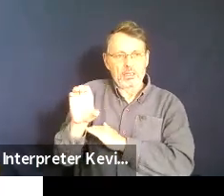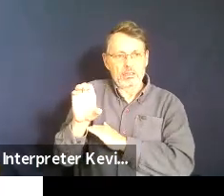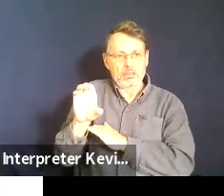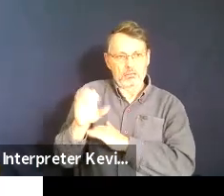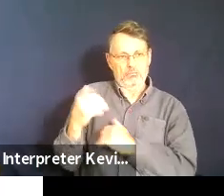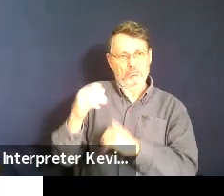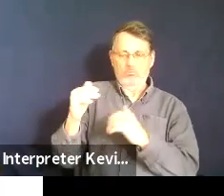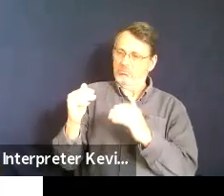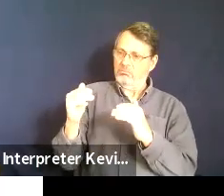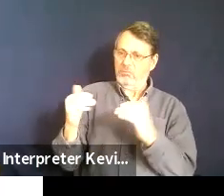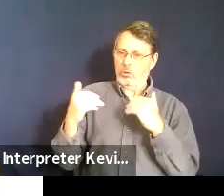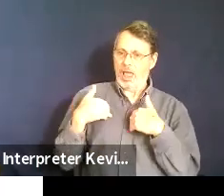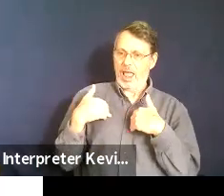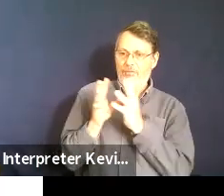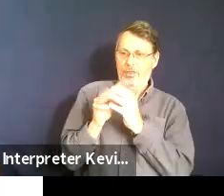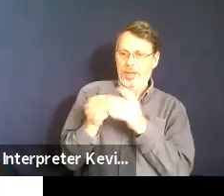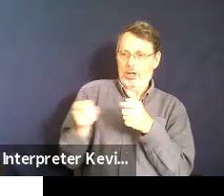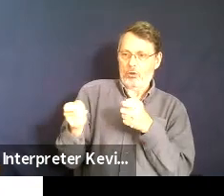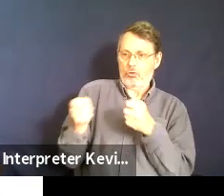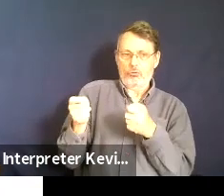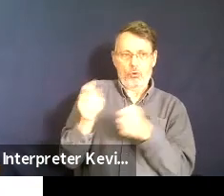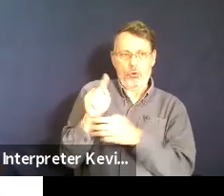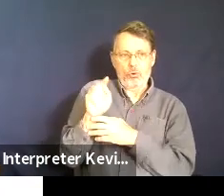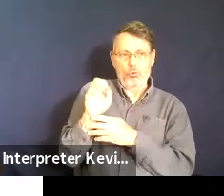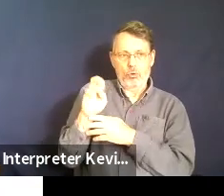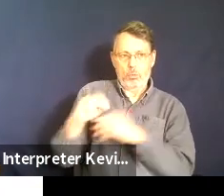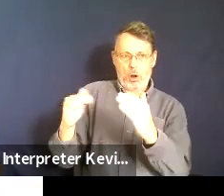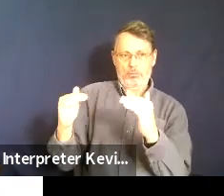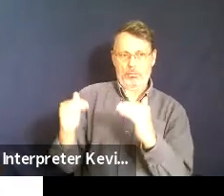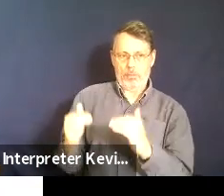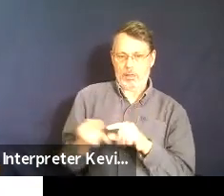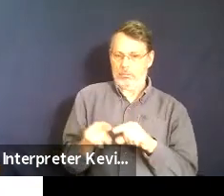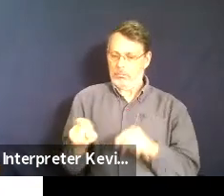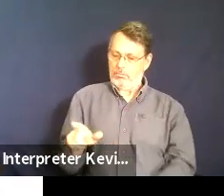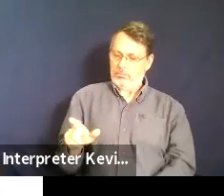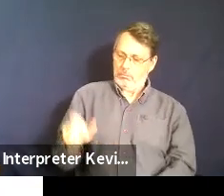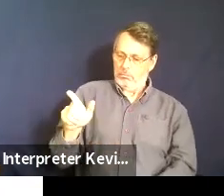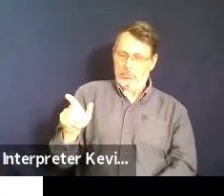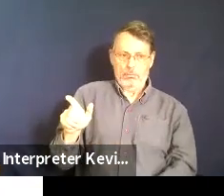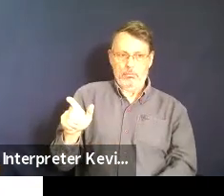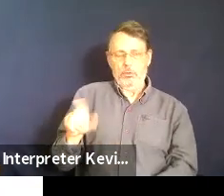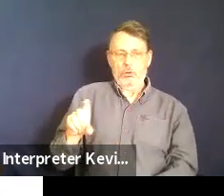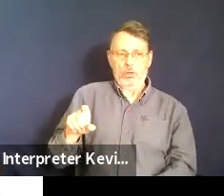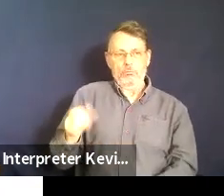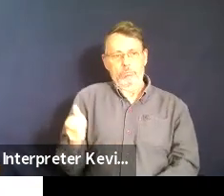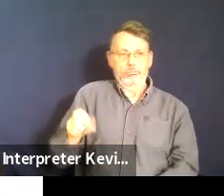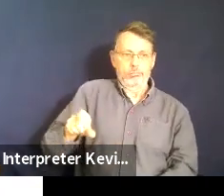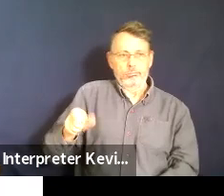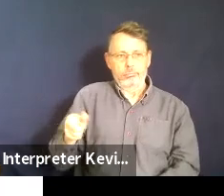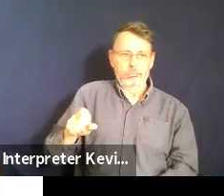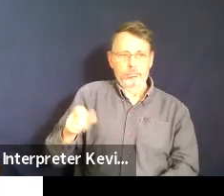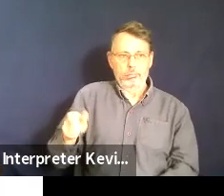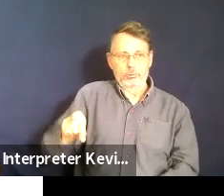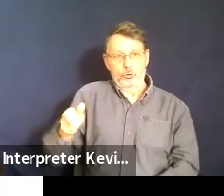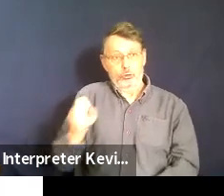in the meeting control toolbar at the bottom of your screen. To toggle that meeting control toolbar permanently